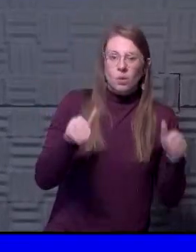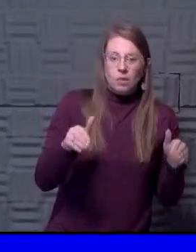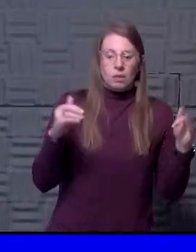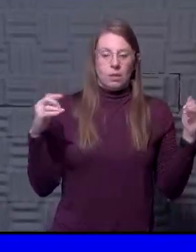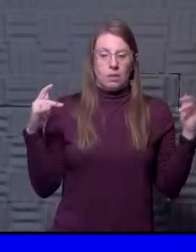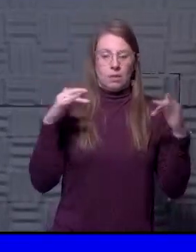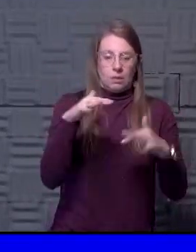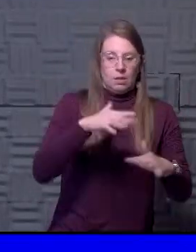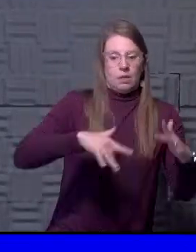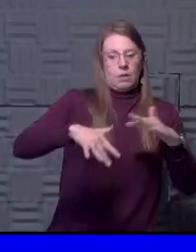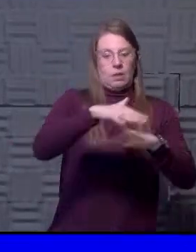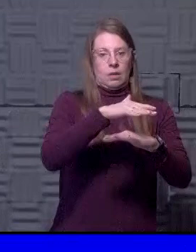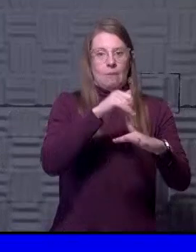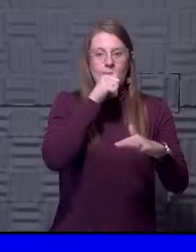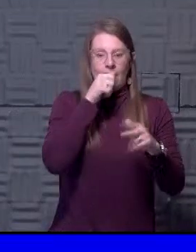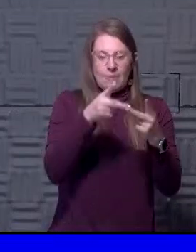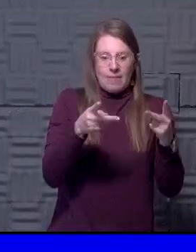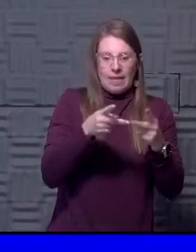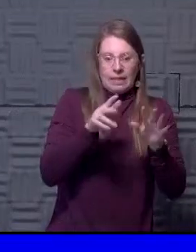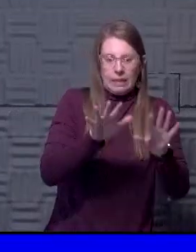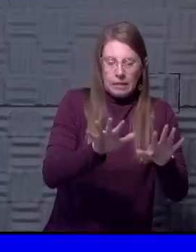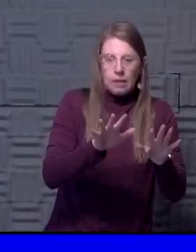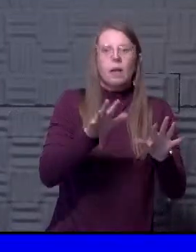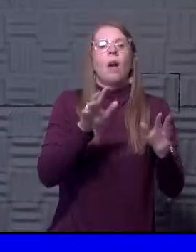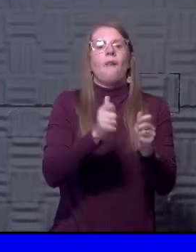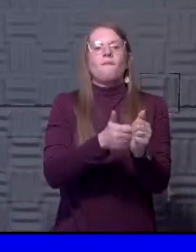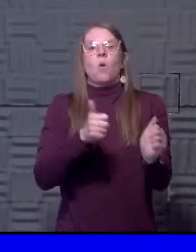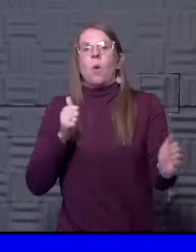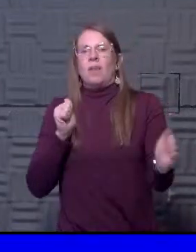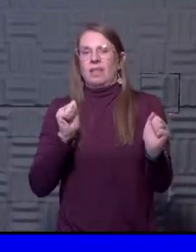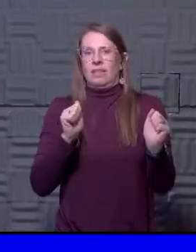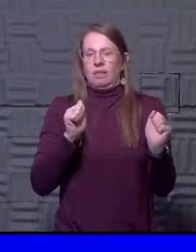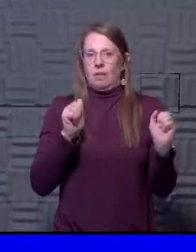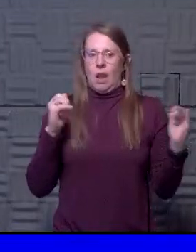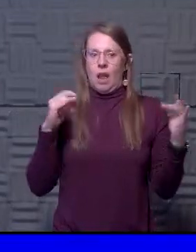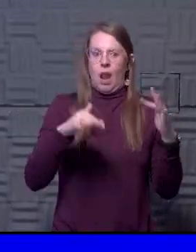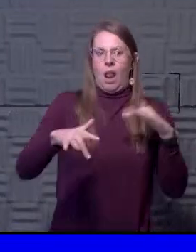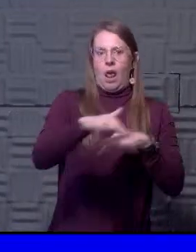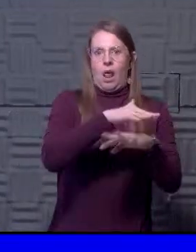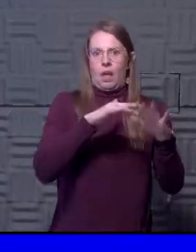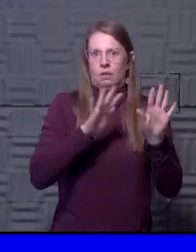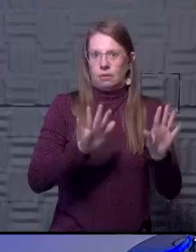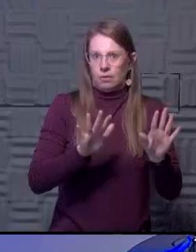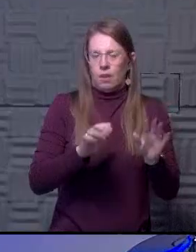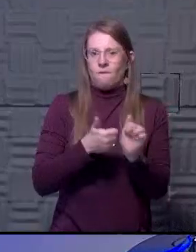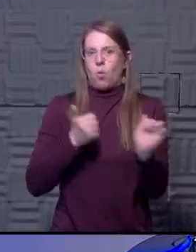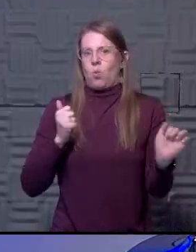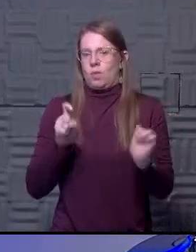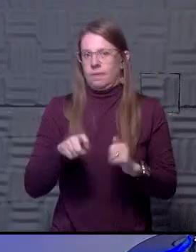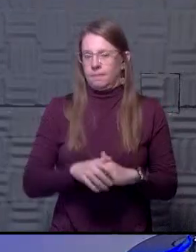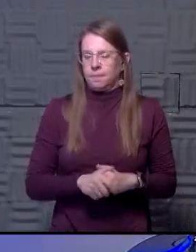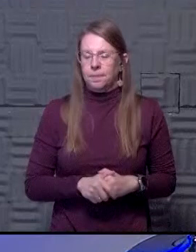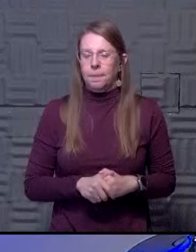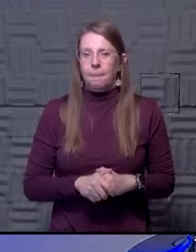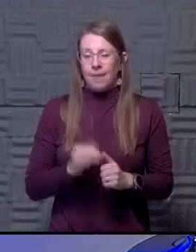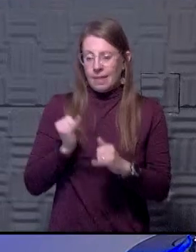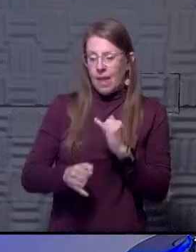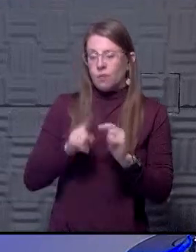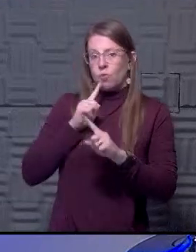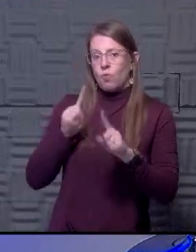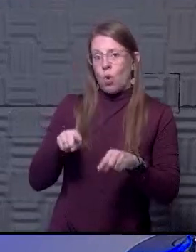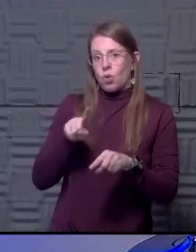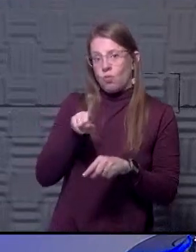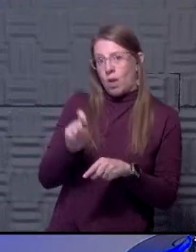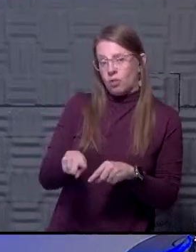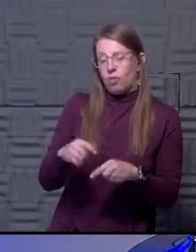those private places. So I think continuing to avoid those is going to be the best bet. And the last reporter question that I have